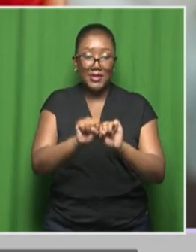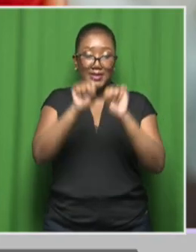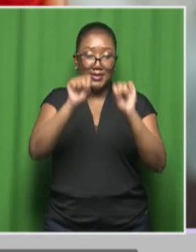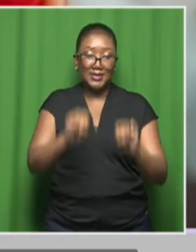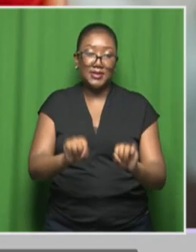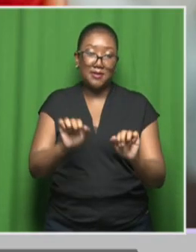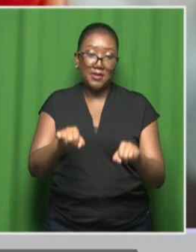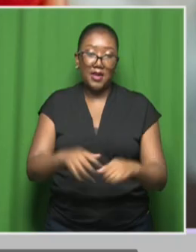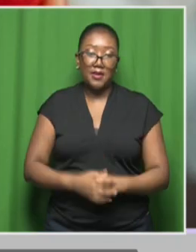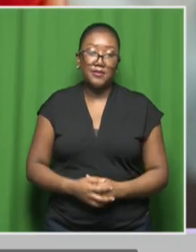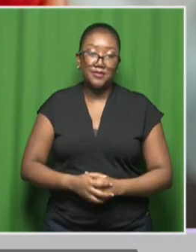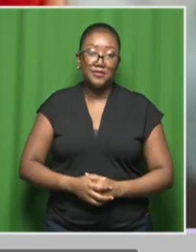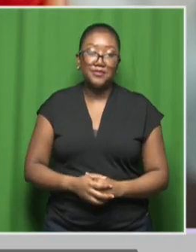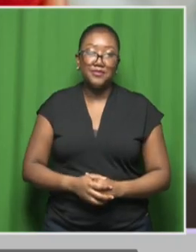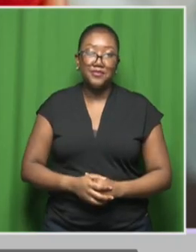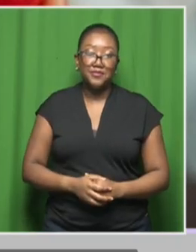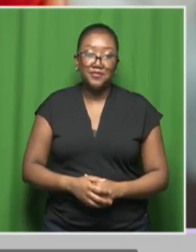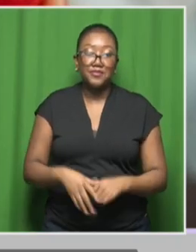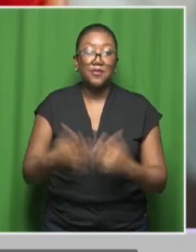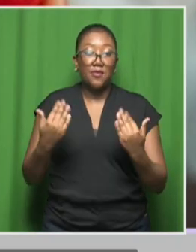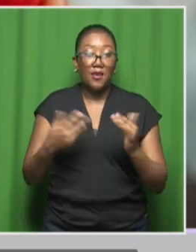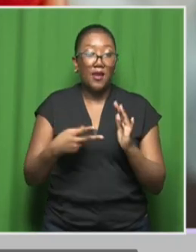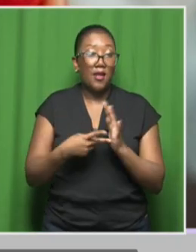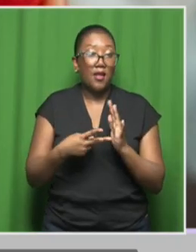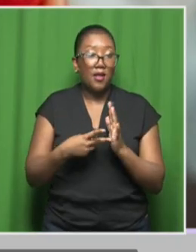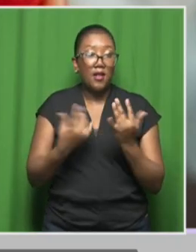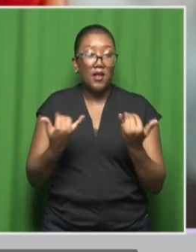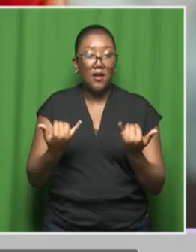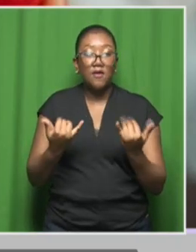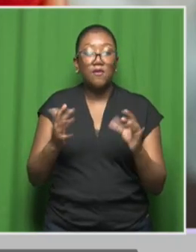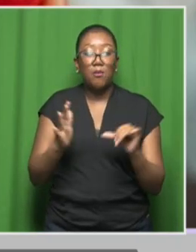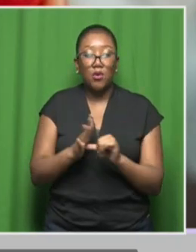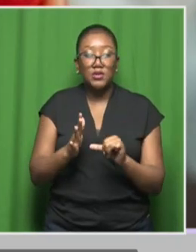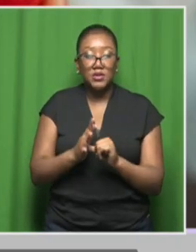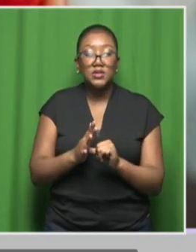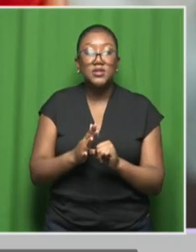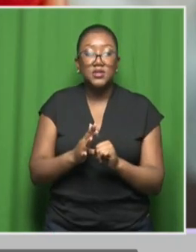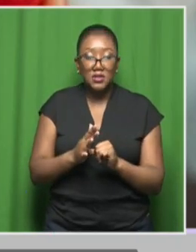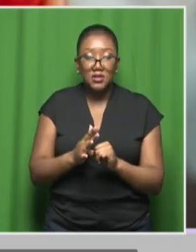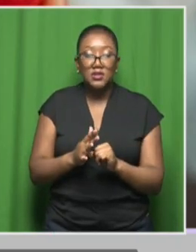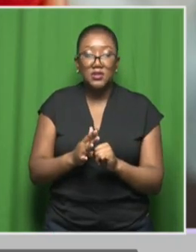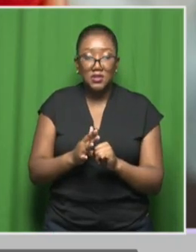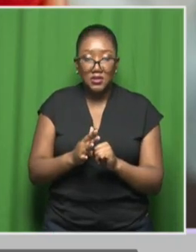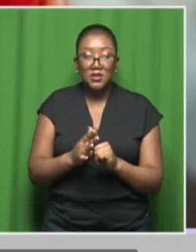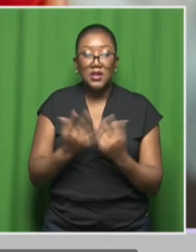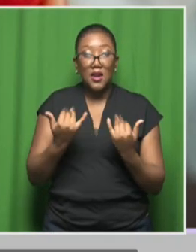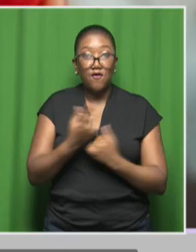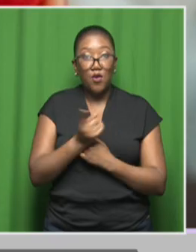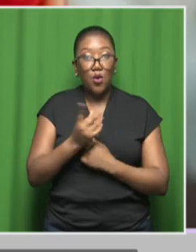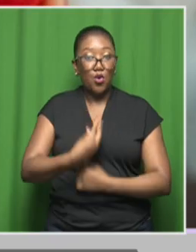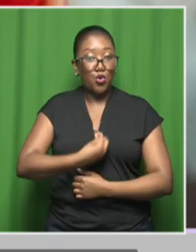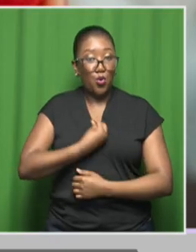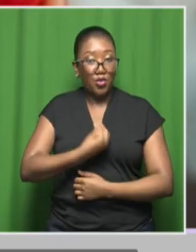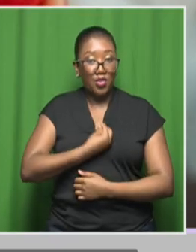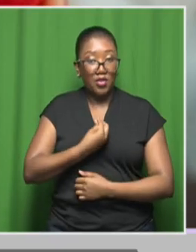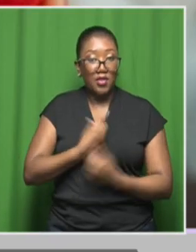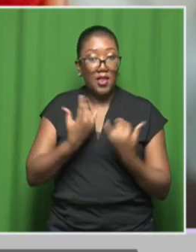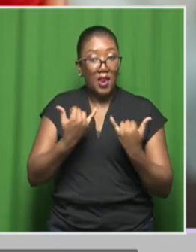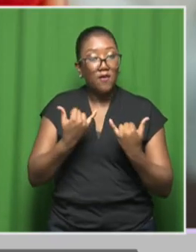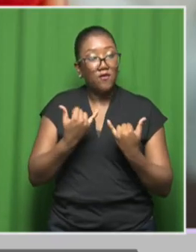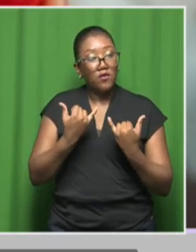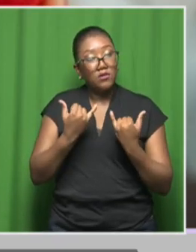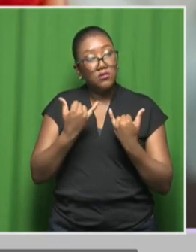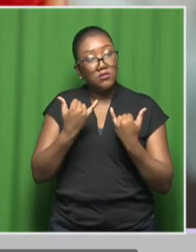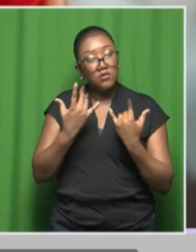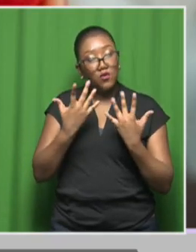donor. But I think also importantly, what is also important for young people as they start blood donation